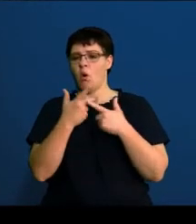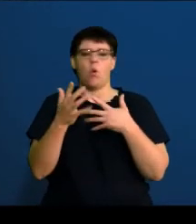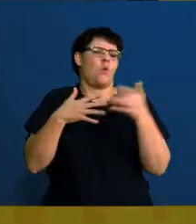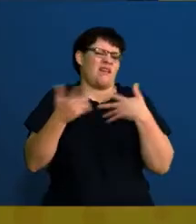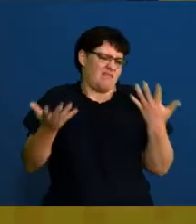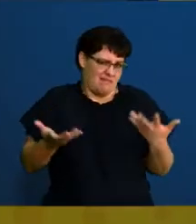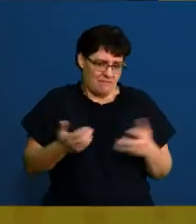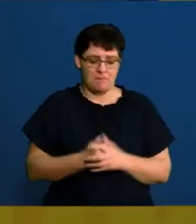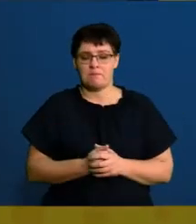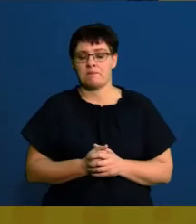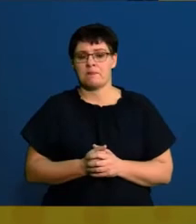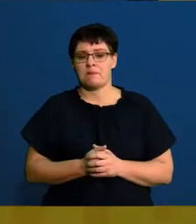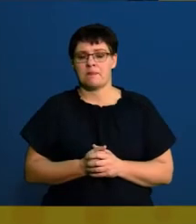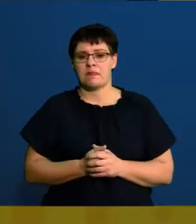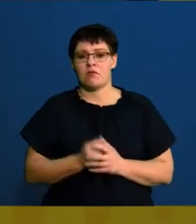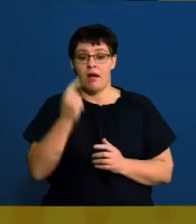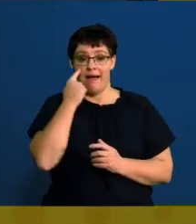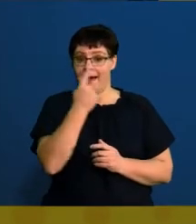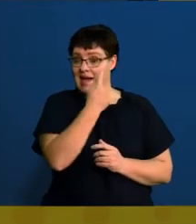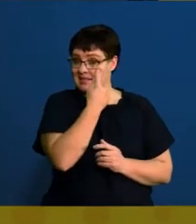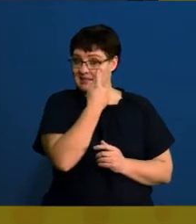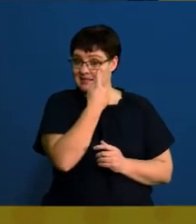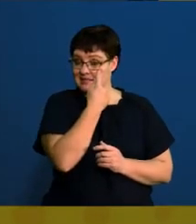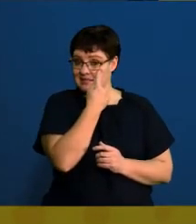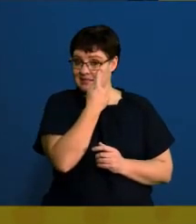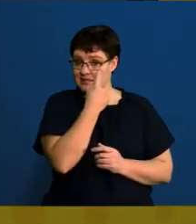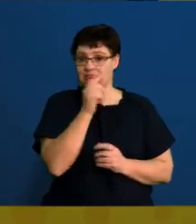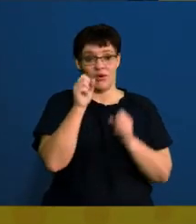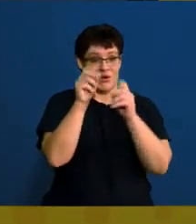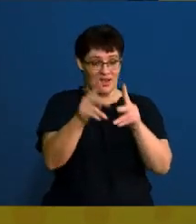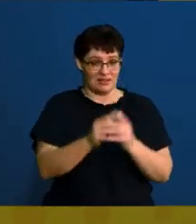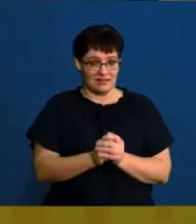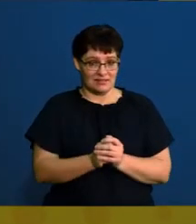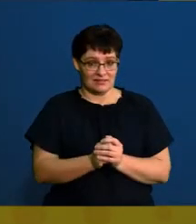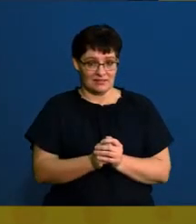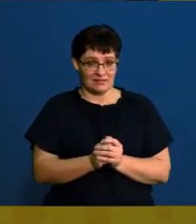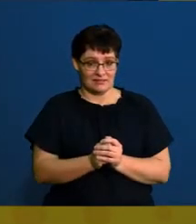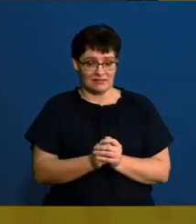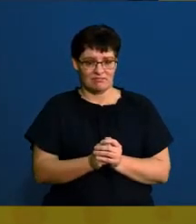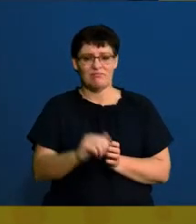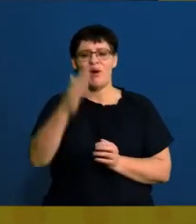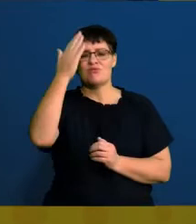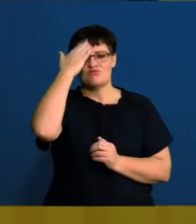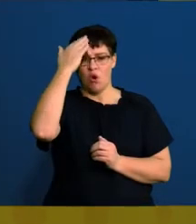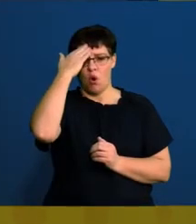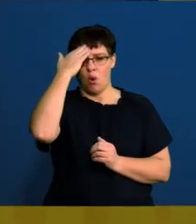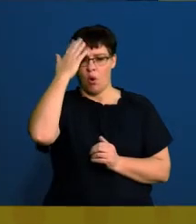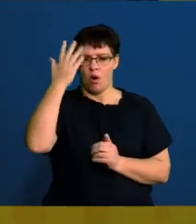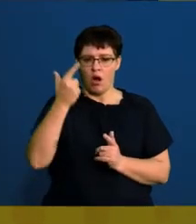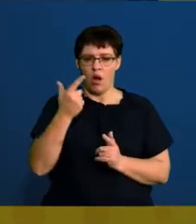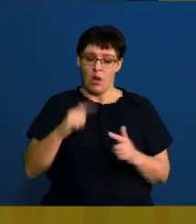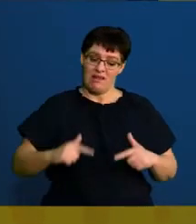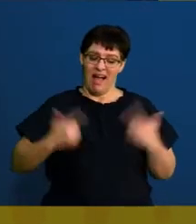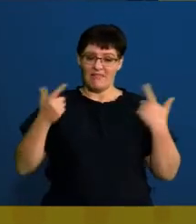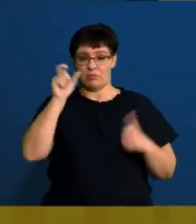case is. So their eyes. Okay, so I know the dramatic people in our